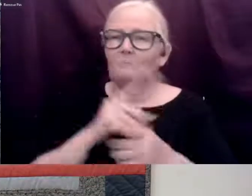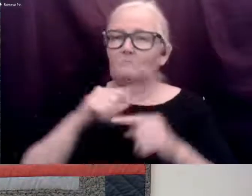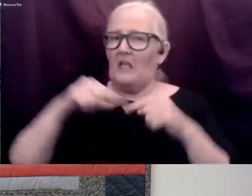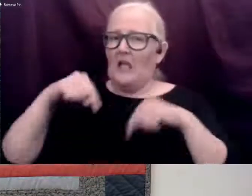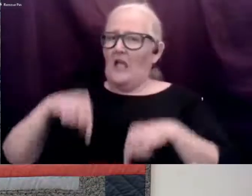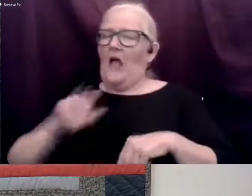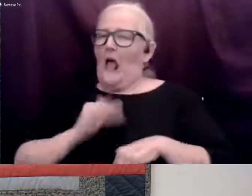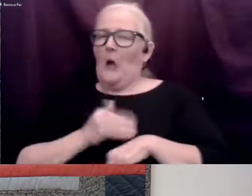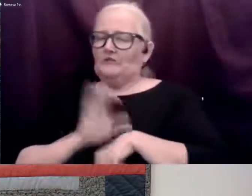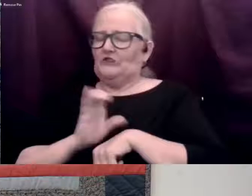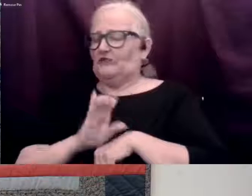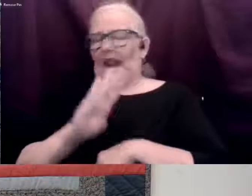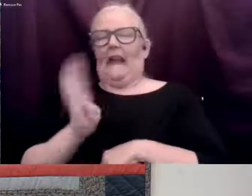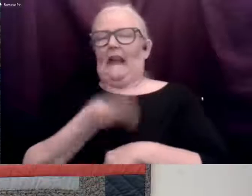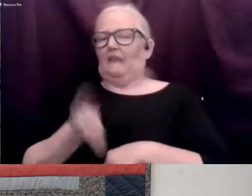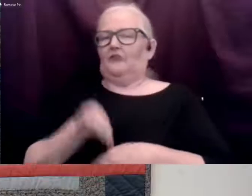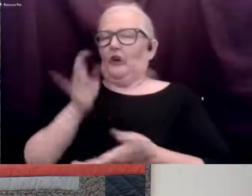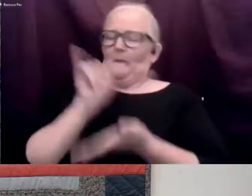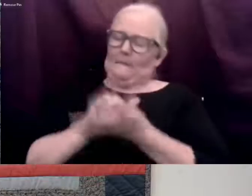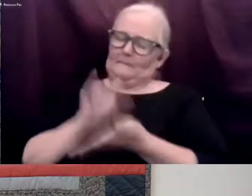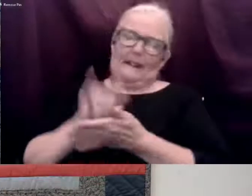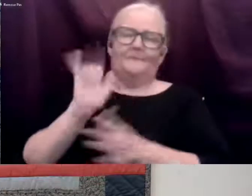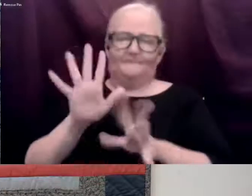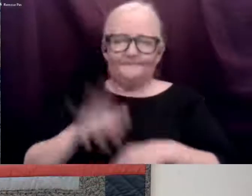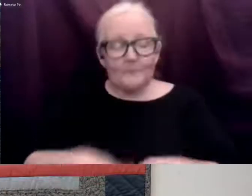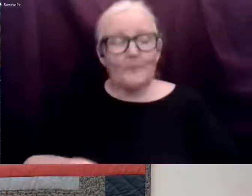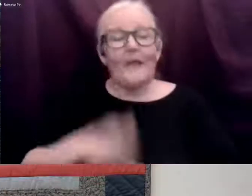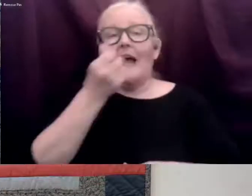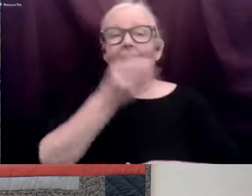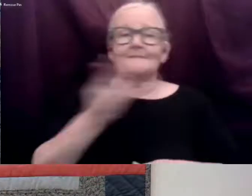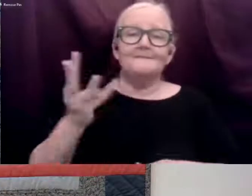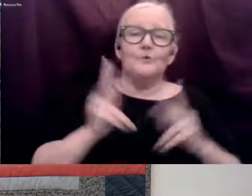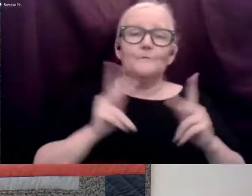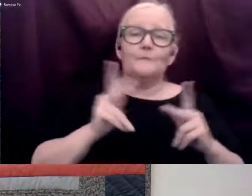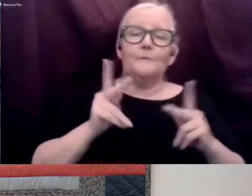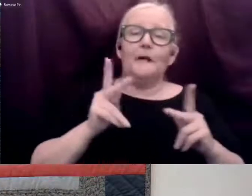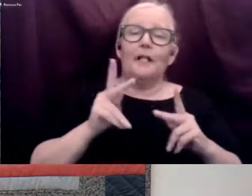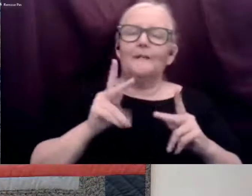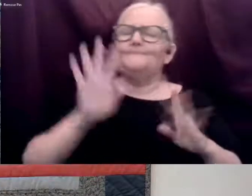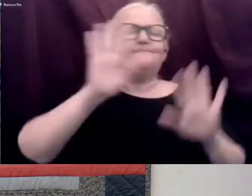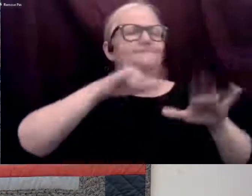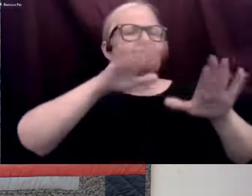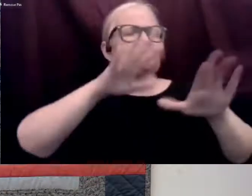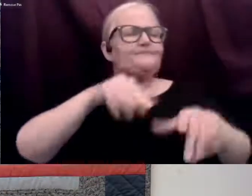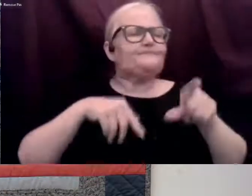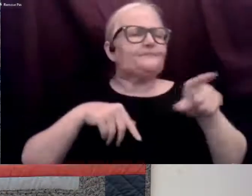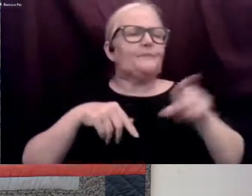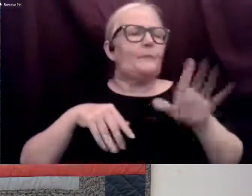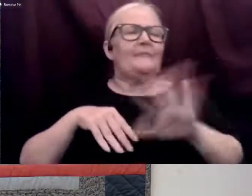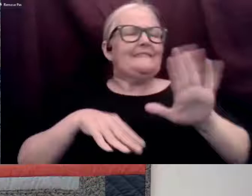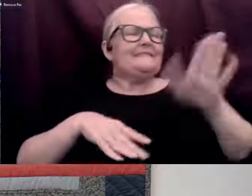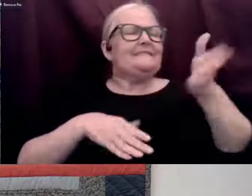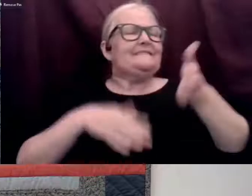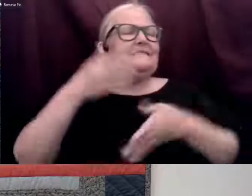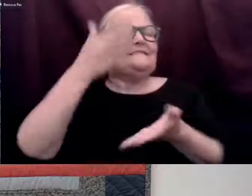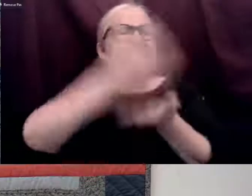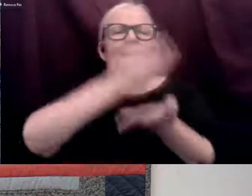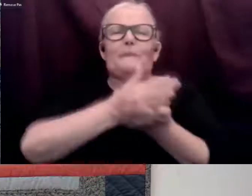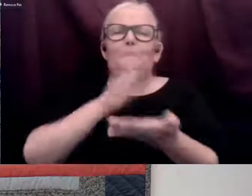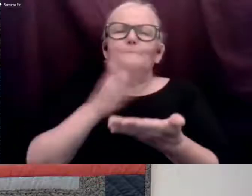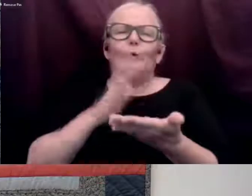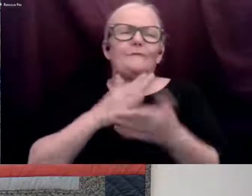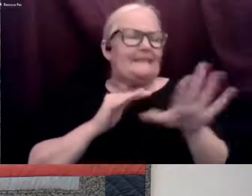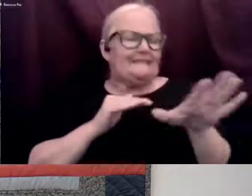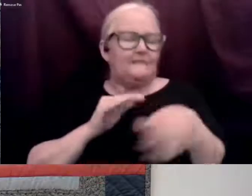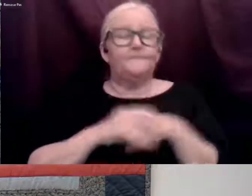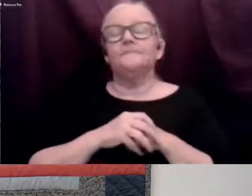And a couple of choir members yell over the din for him to stop. A few minutes later, during the